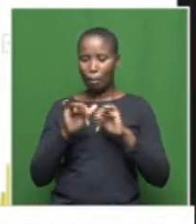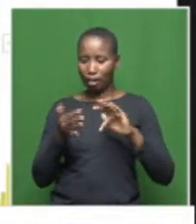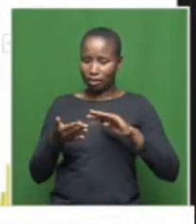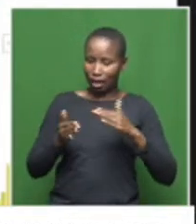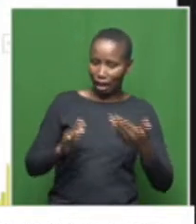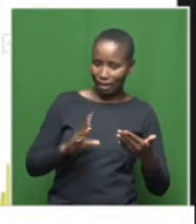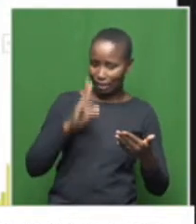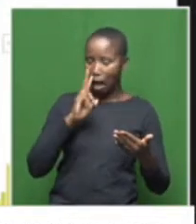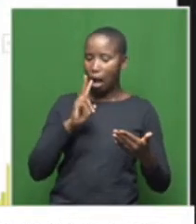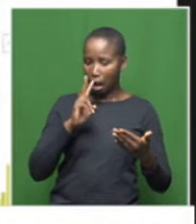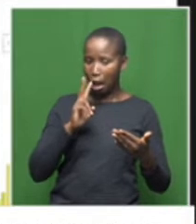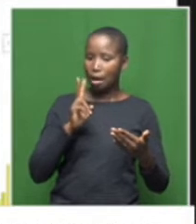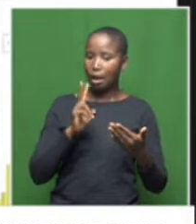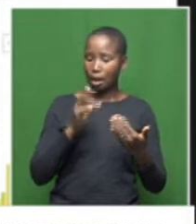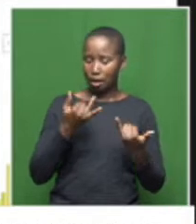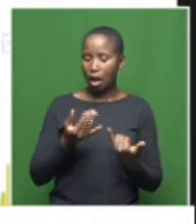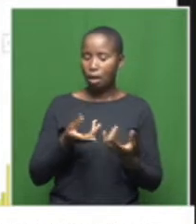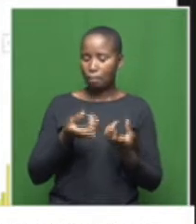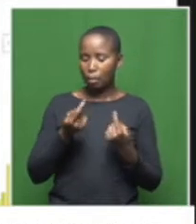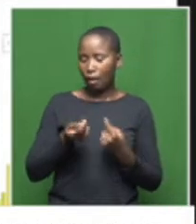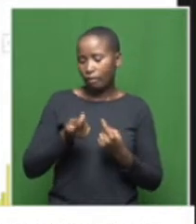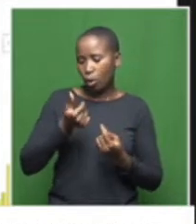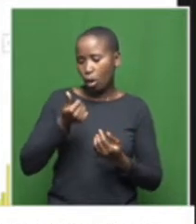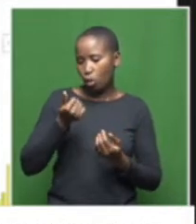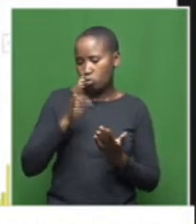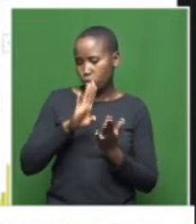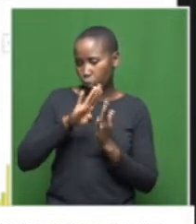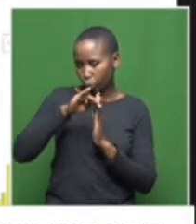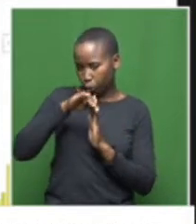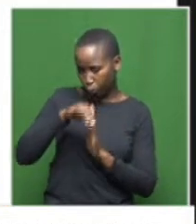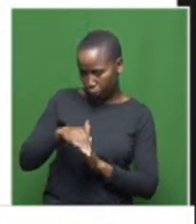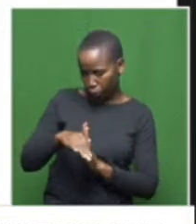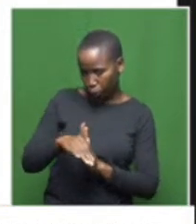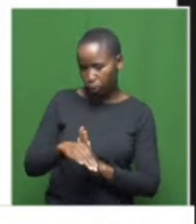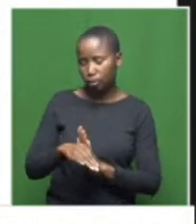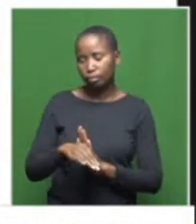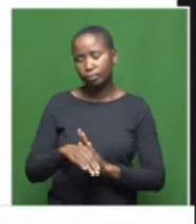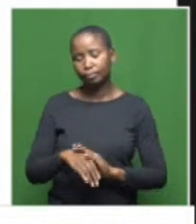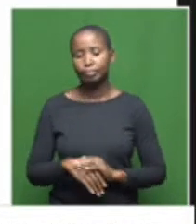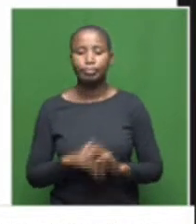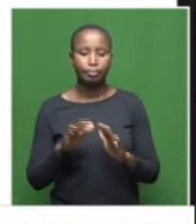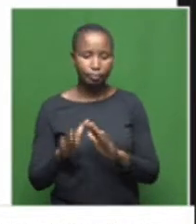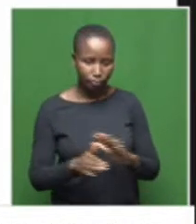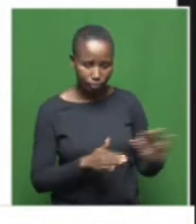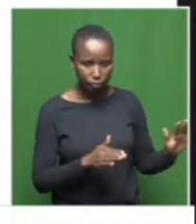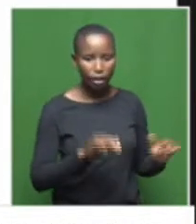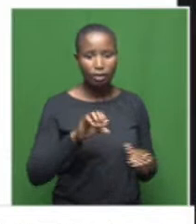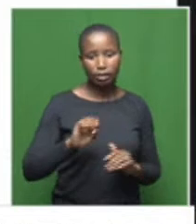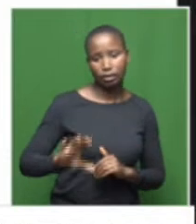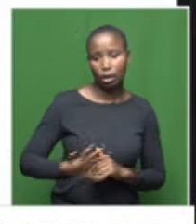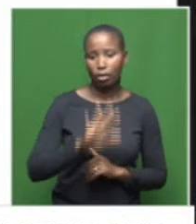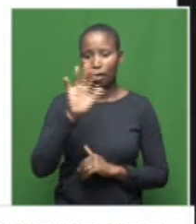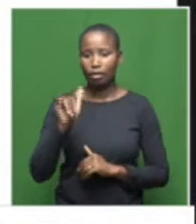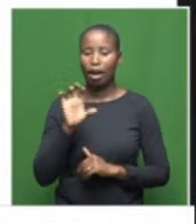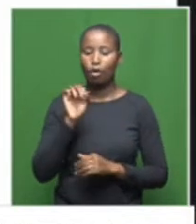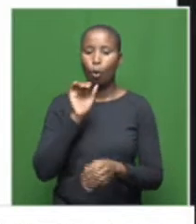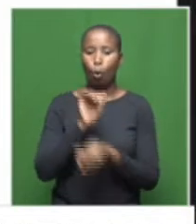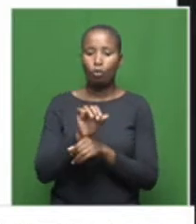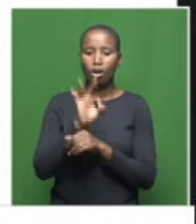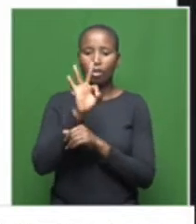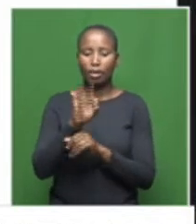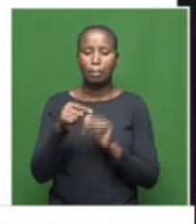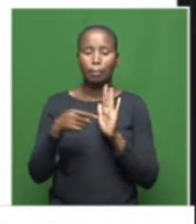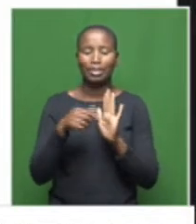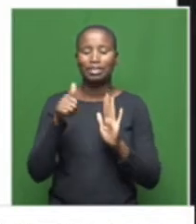lower than we're seeing with previous waves globally. In South Africa, just over 3.6 million